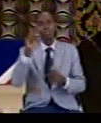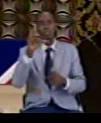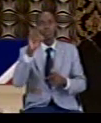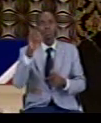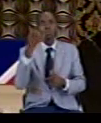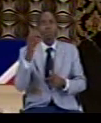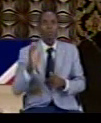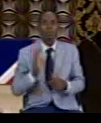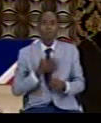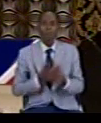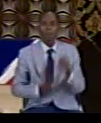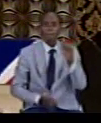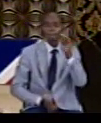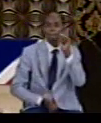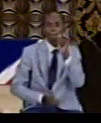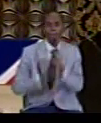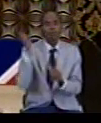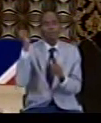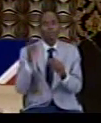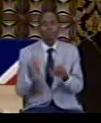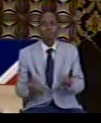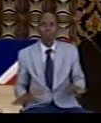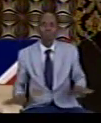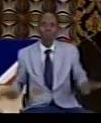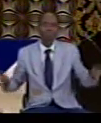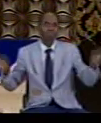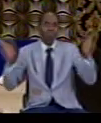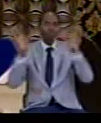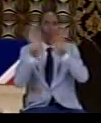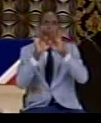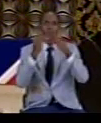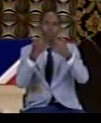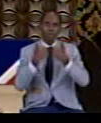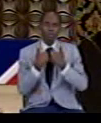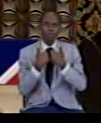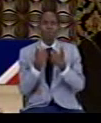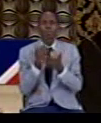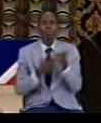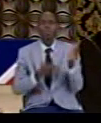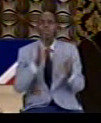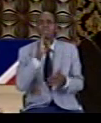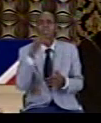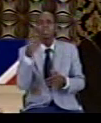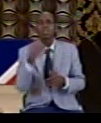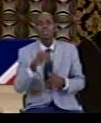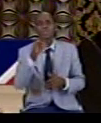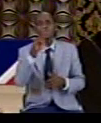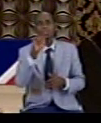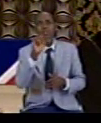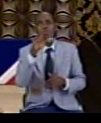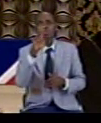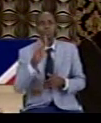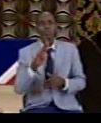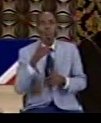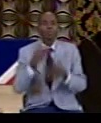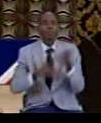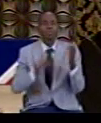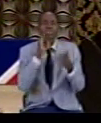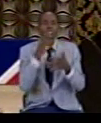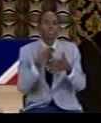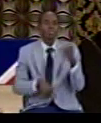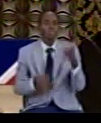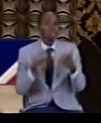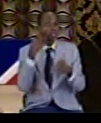possession. What's the value? That's what he's talking about tonight. And in that central verse, in verse 36,